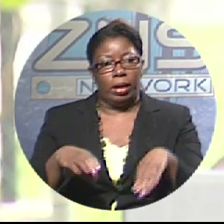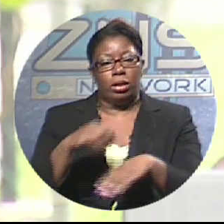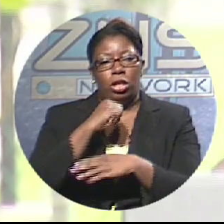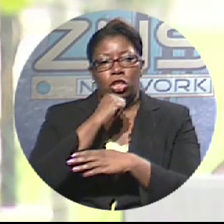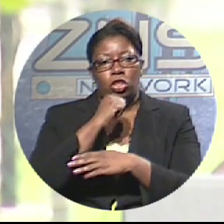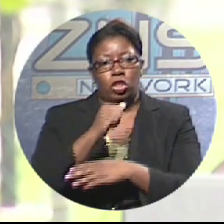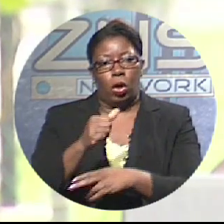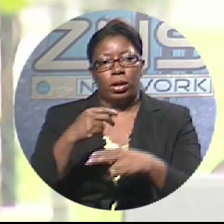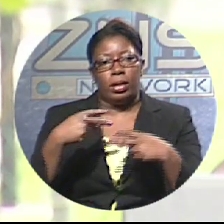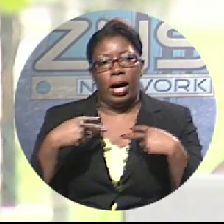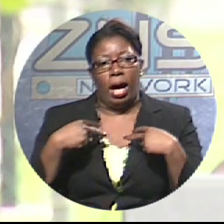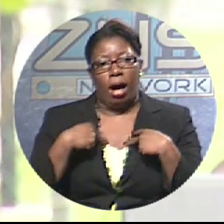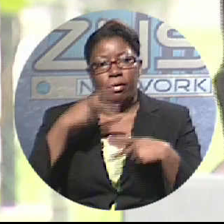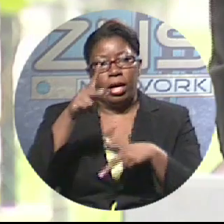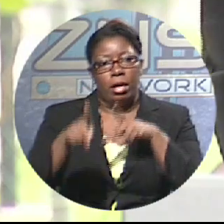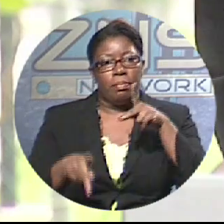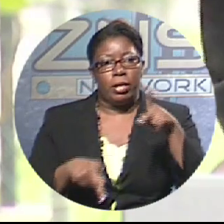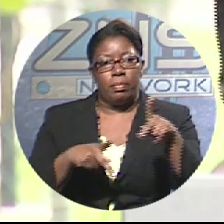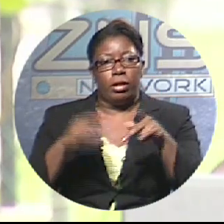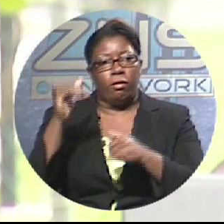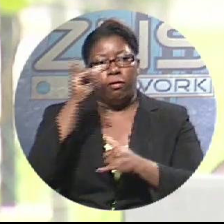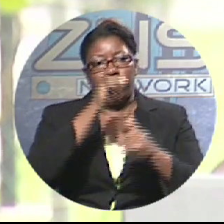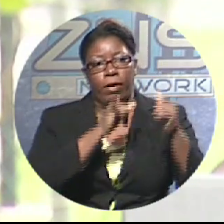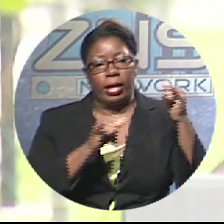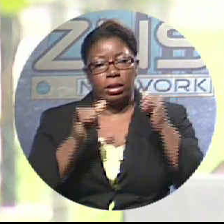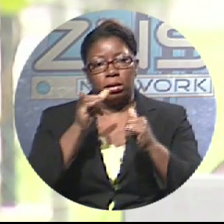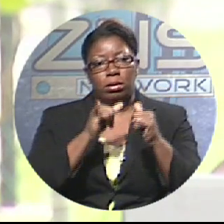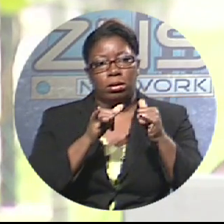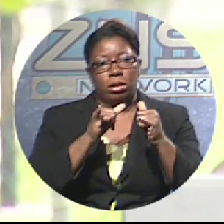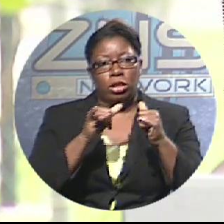have people frightened to go out of their